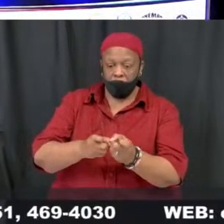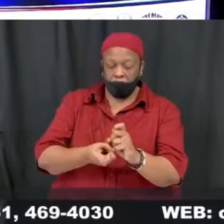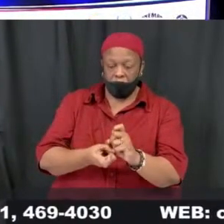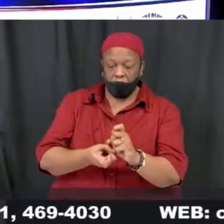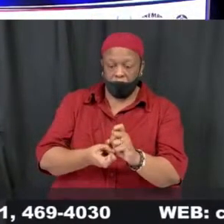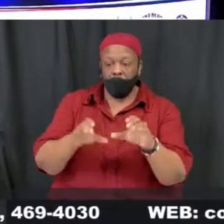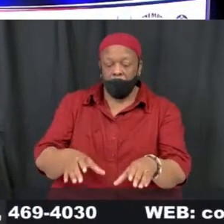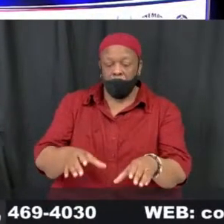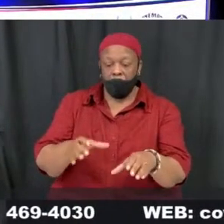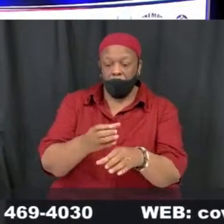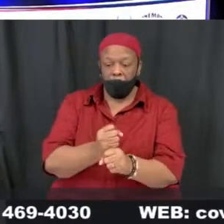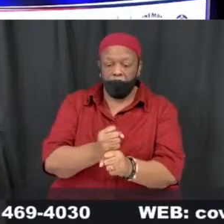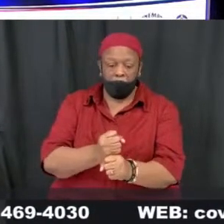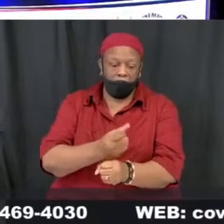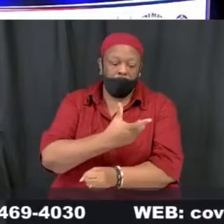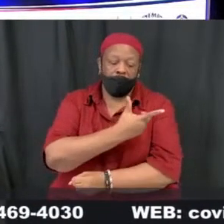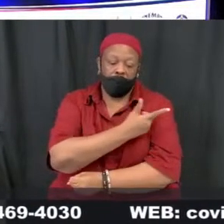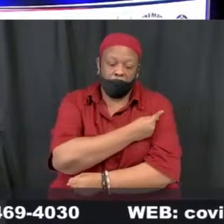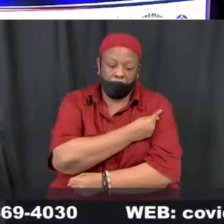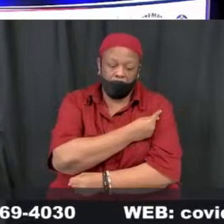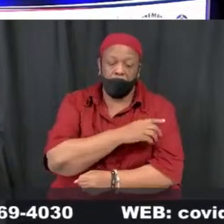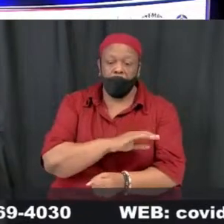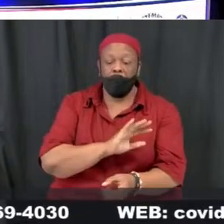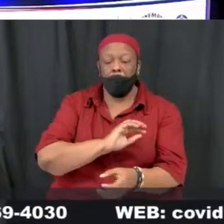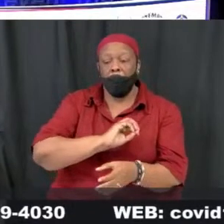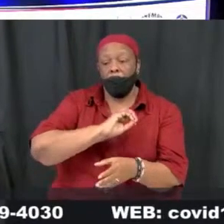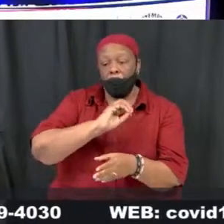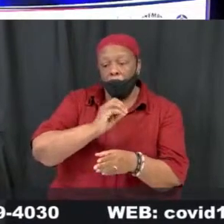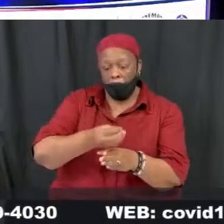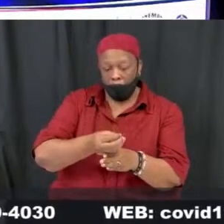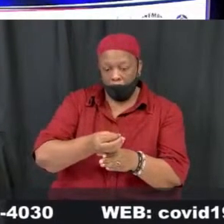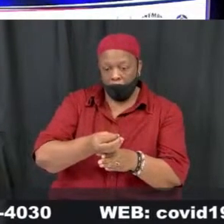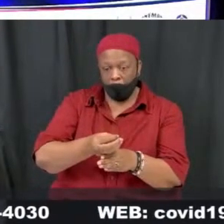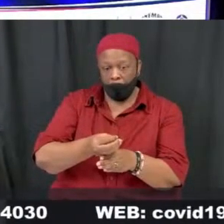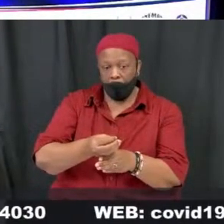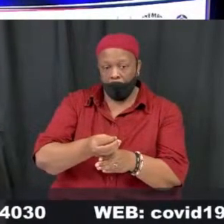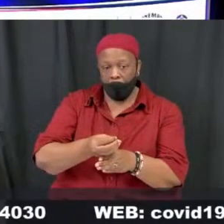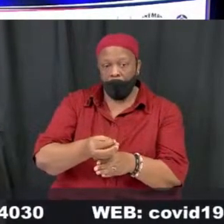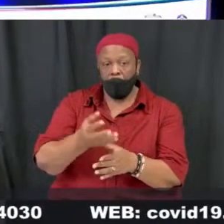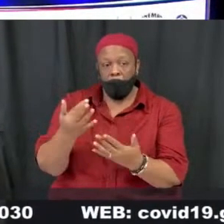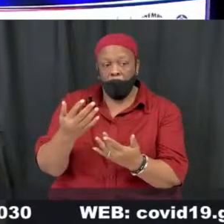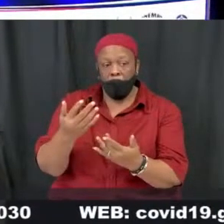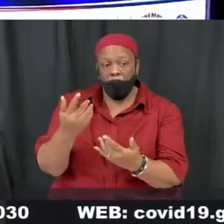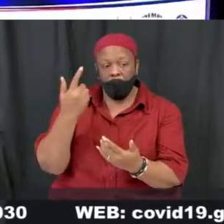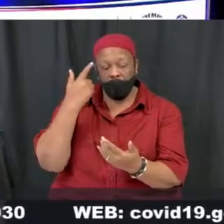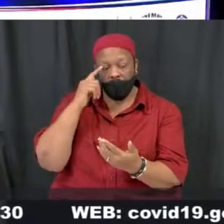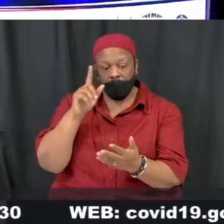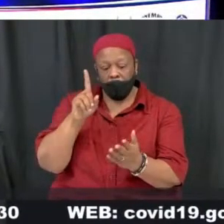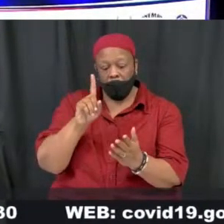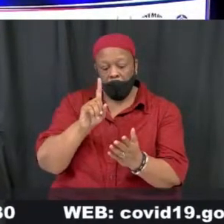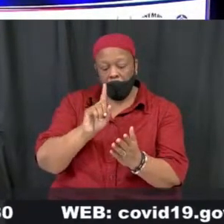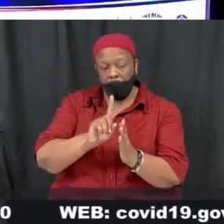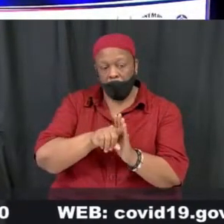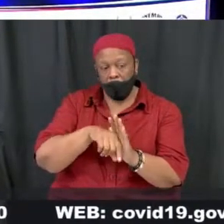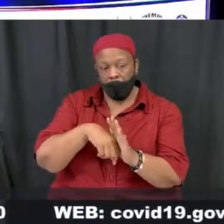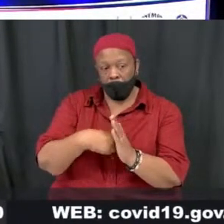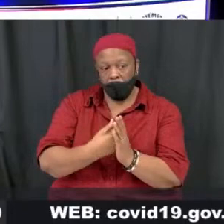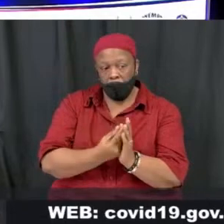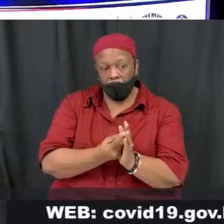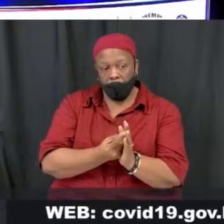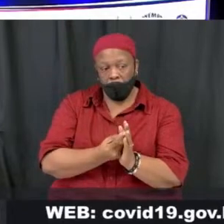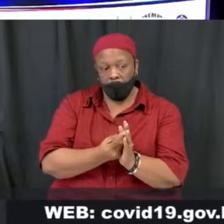can they take vaccine, or would they have to wait a certain number of months before they can do so?